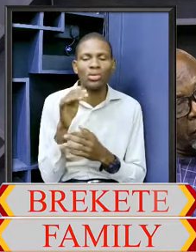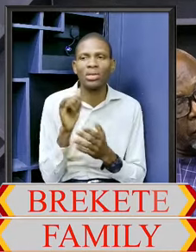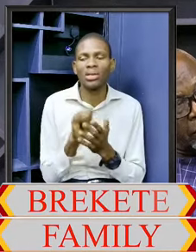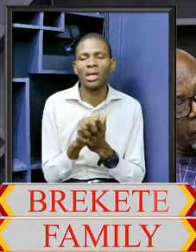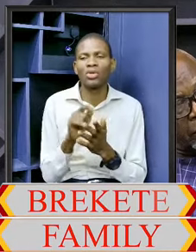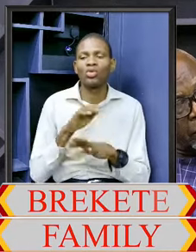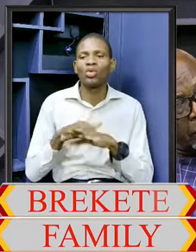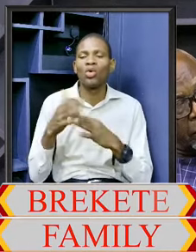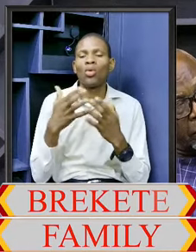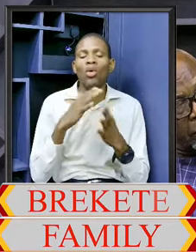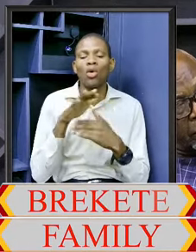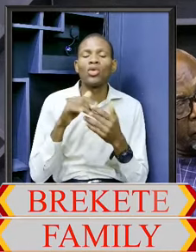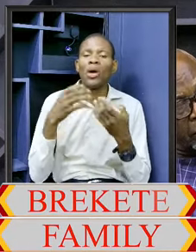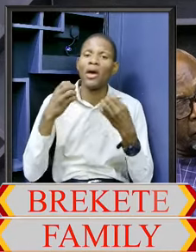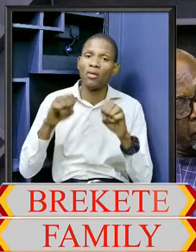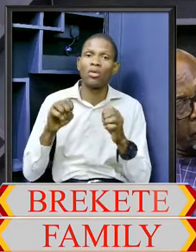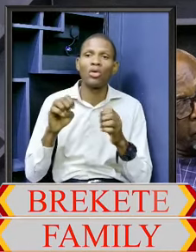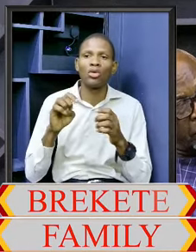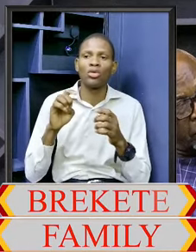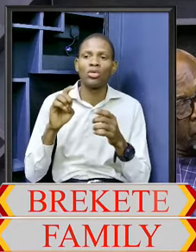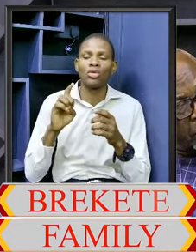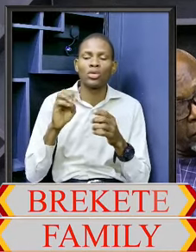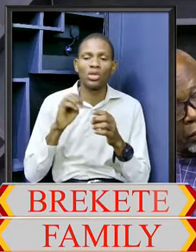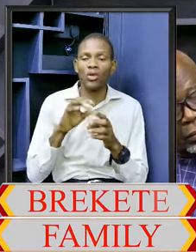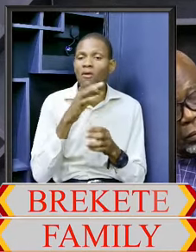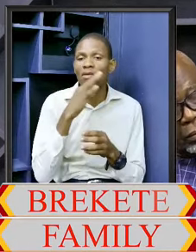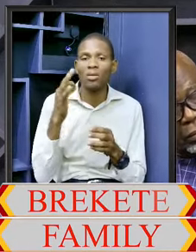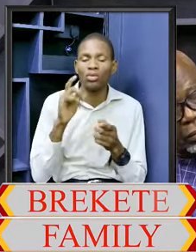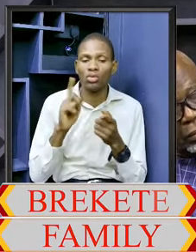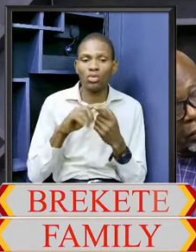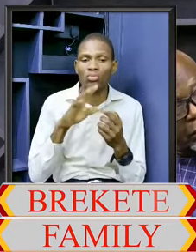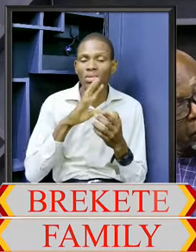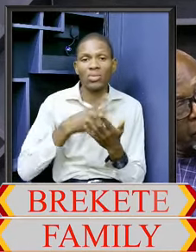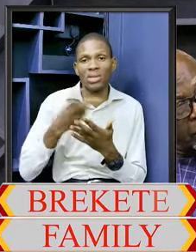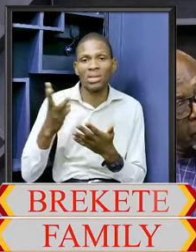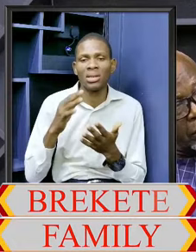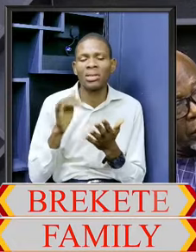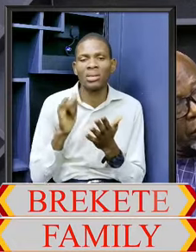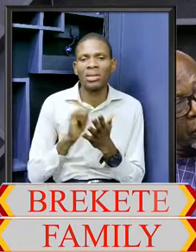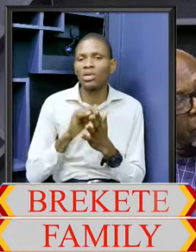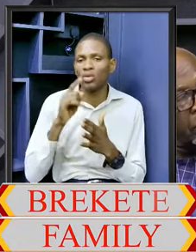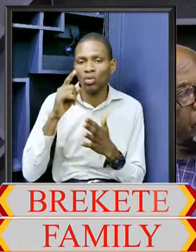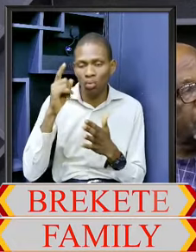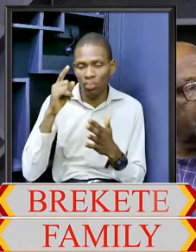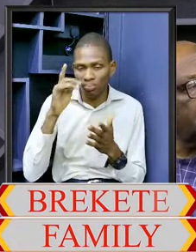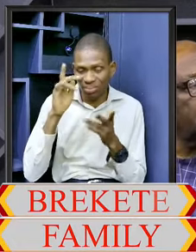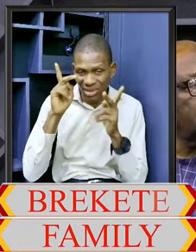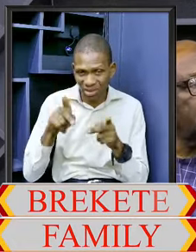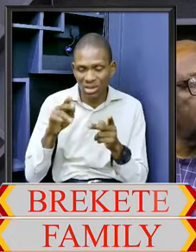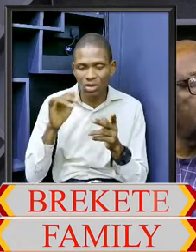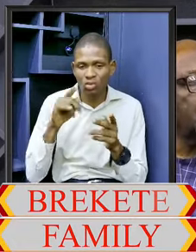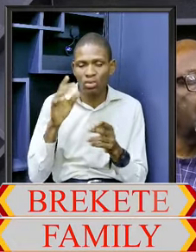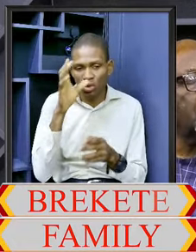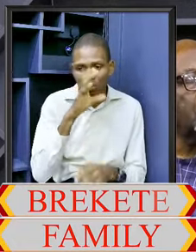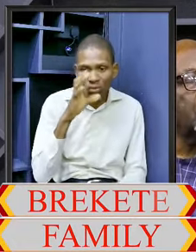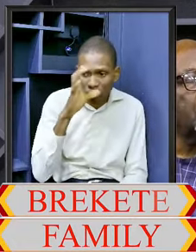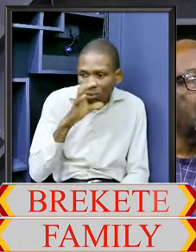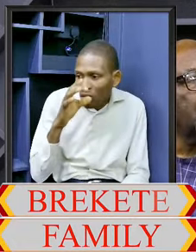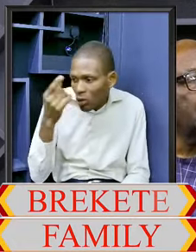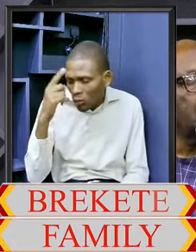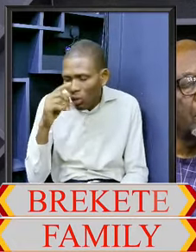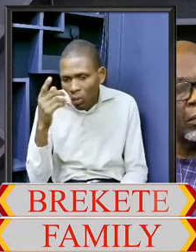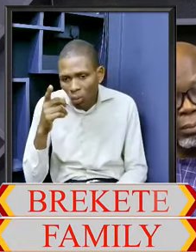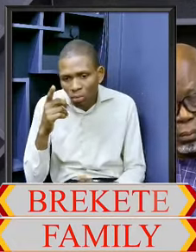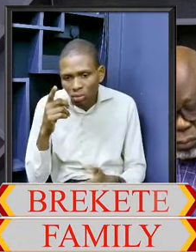one make all the effort where he put for him farm, make him know they wasted. Now, in the loop for waiting, he go take do, augment the